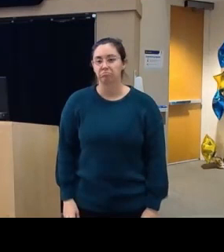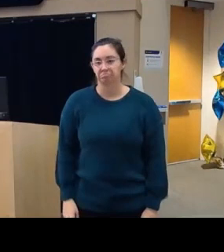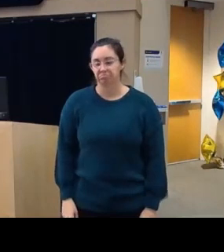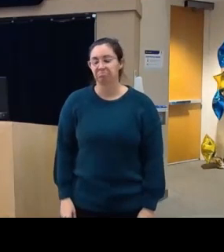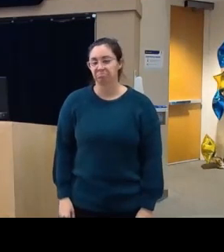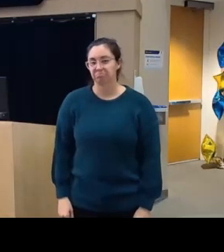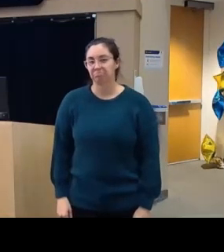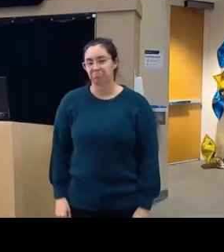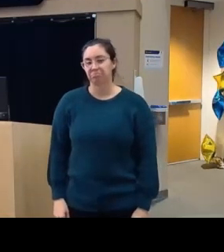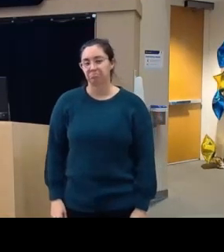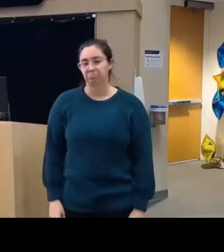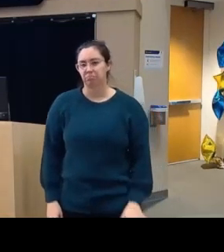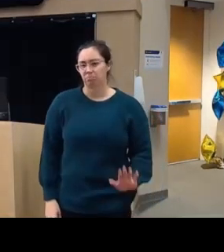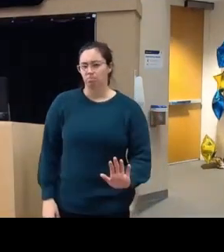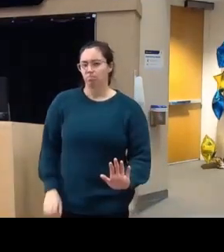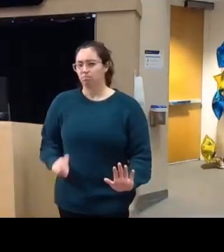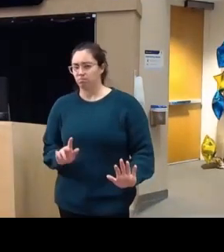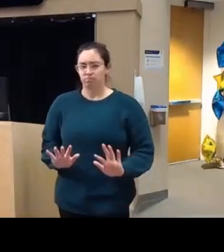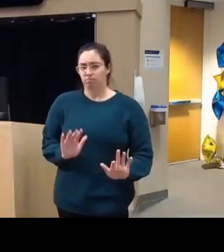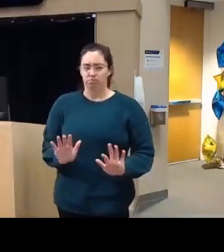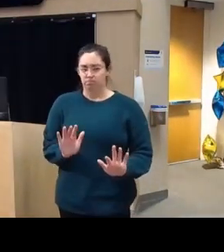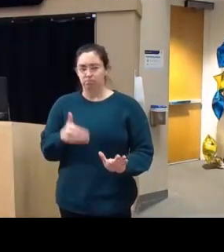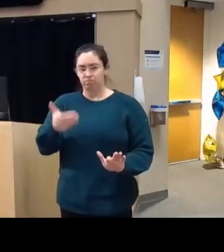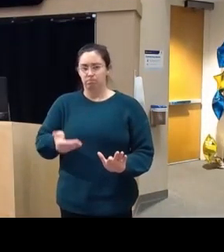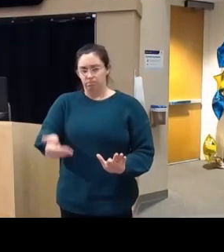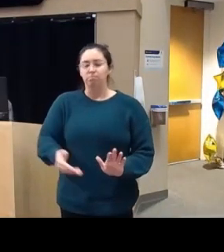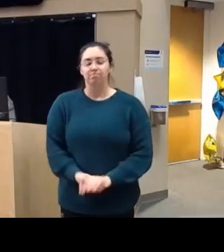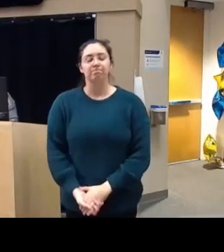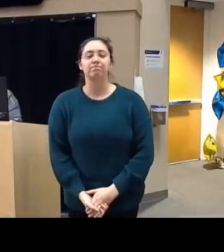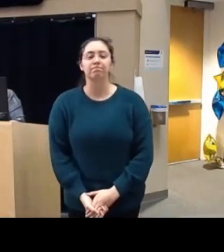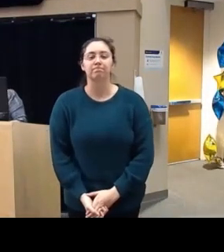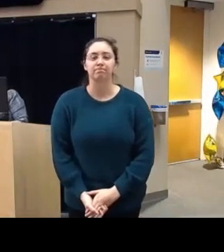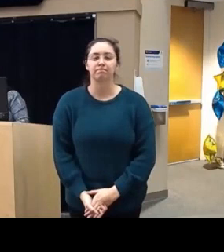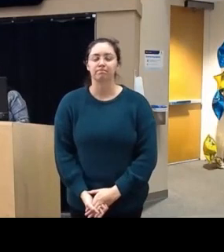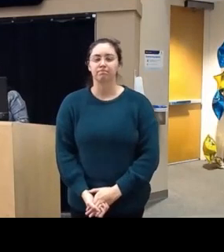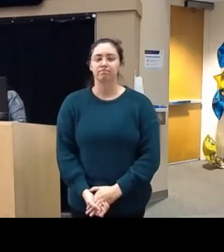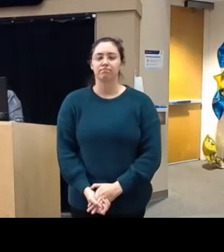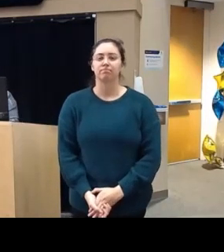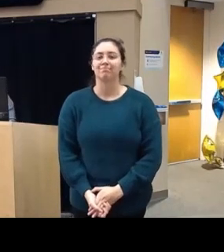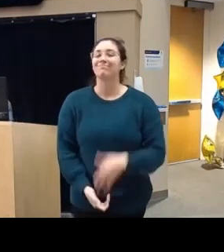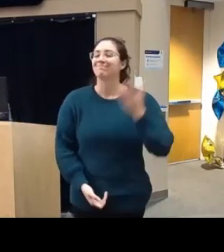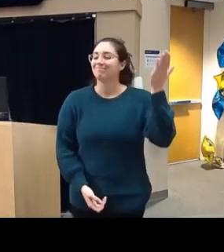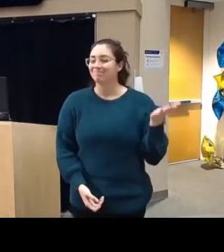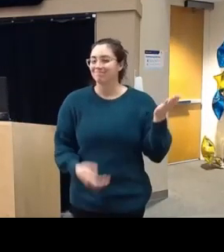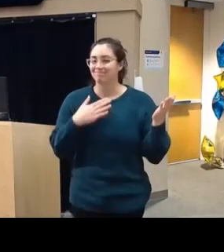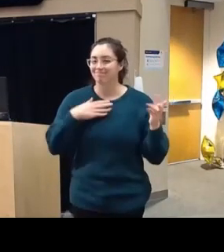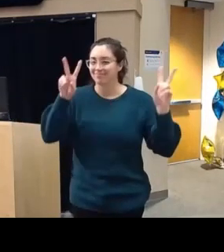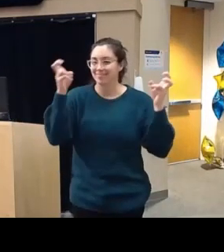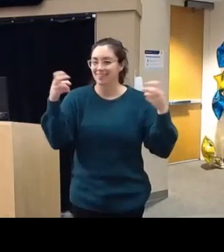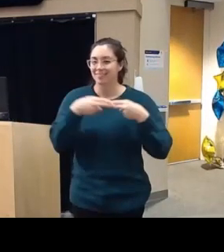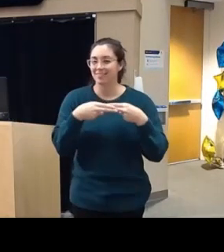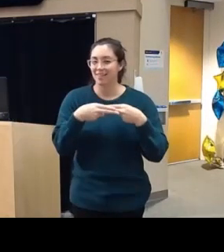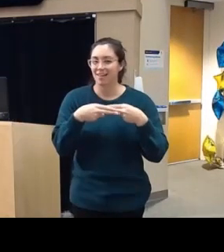Okay, I don't know what, okay, keep going, okay. So this is my title slide. This is